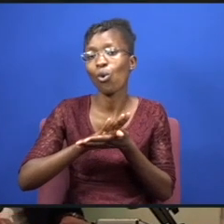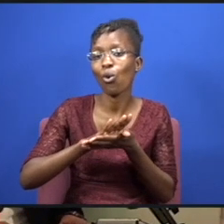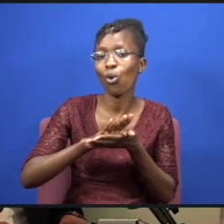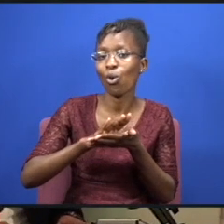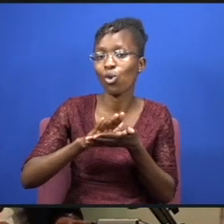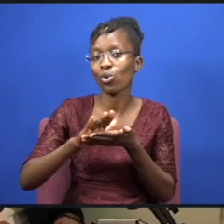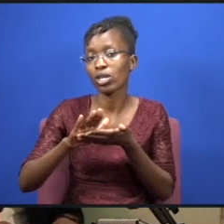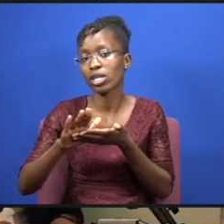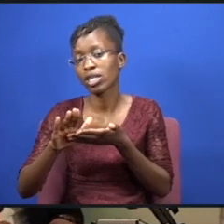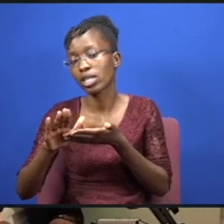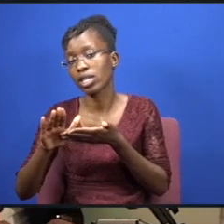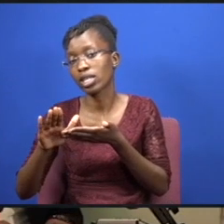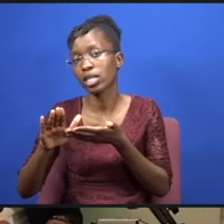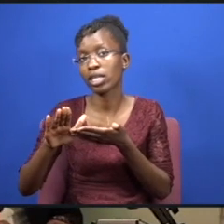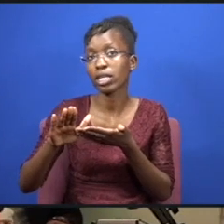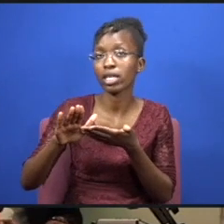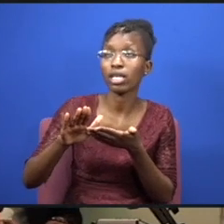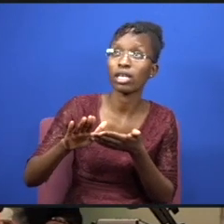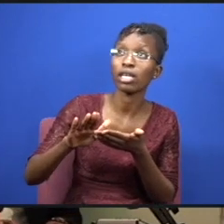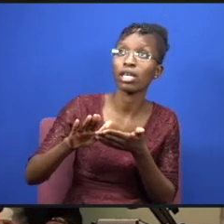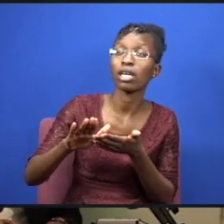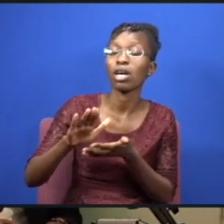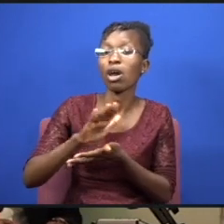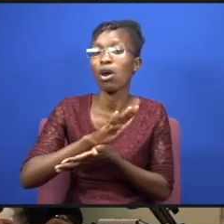We sing, you are holy.